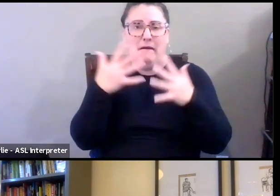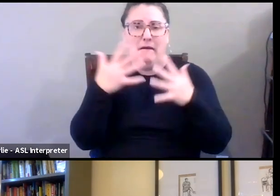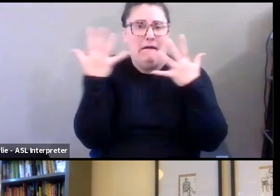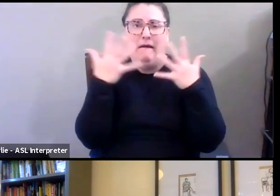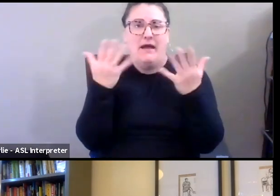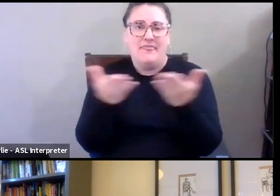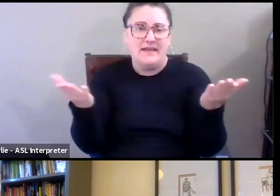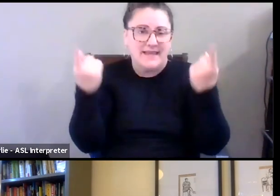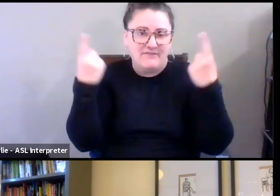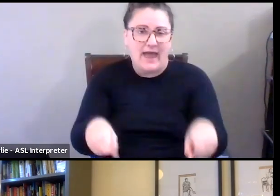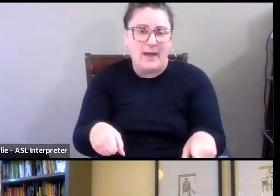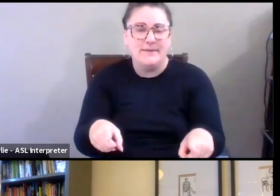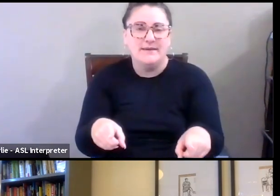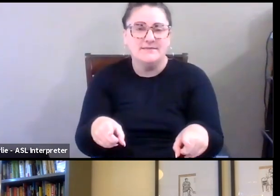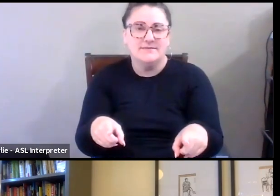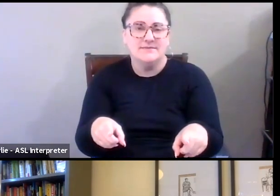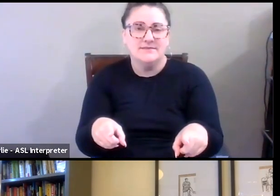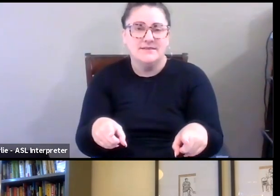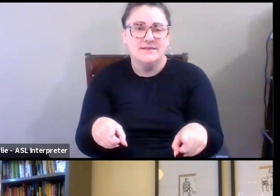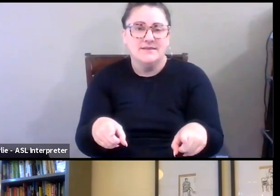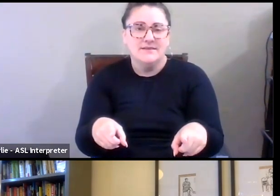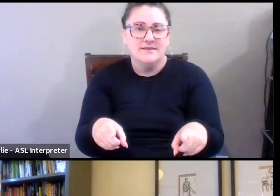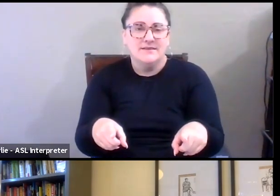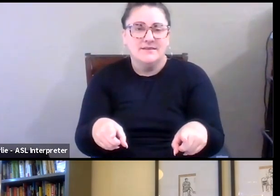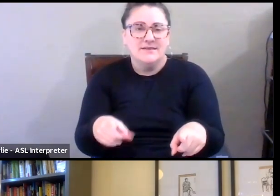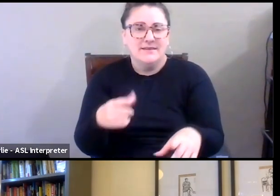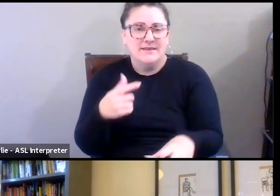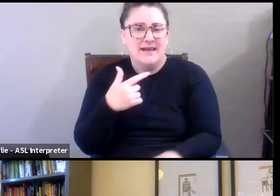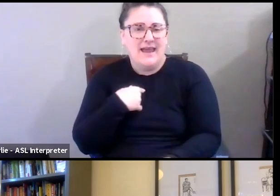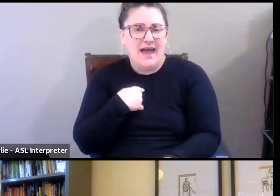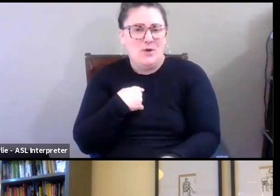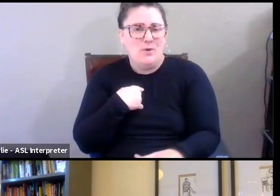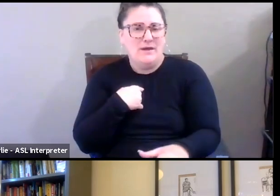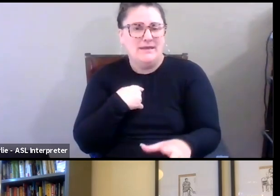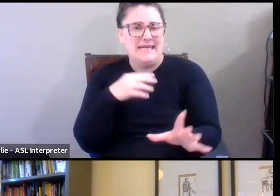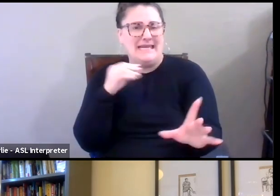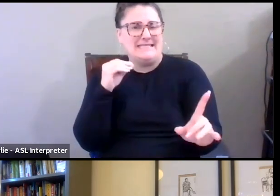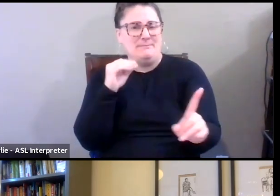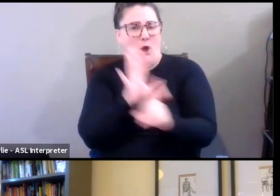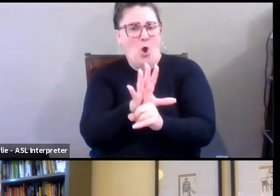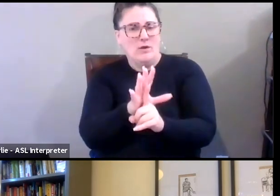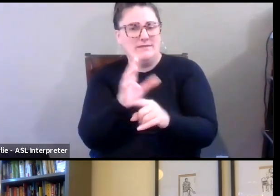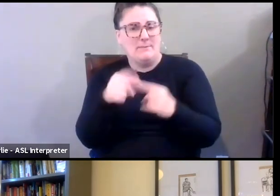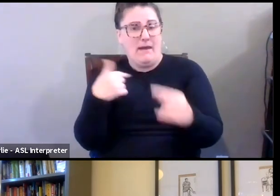things that that I would supposedly expose about us, but that